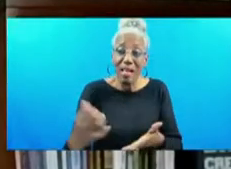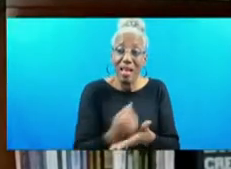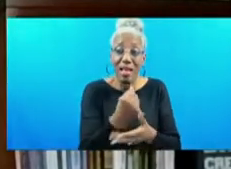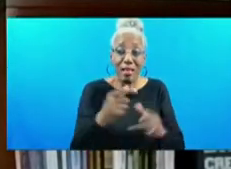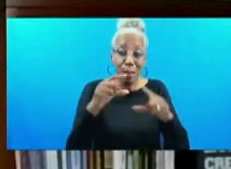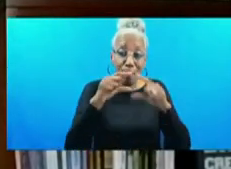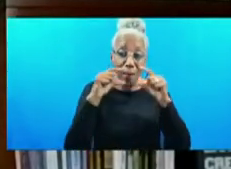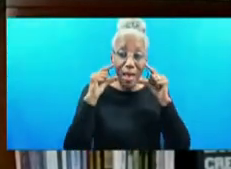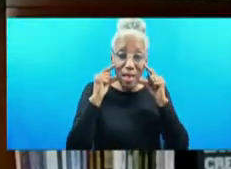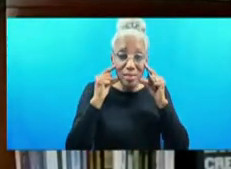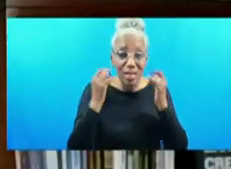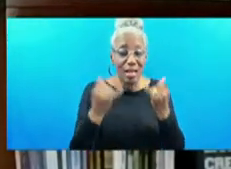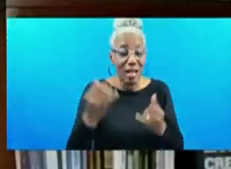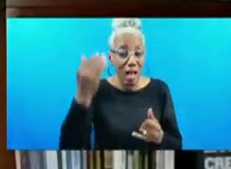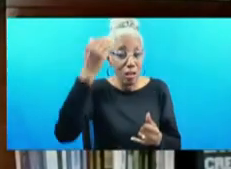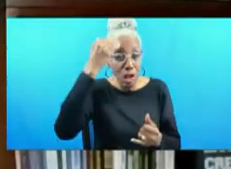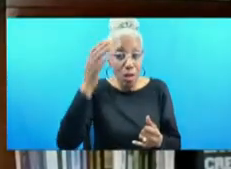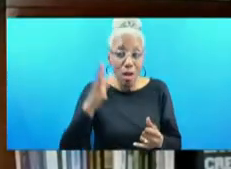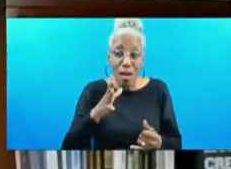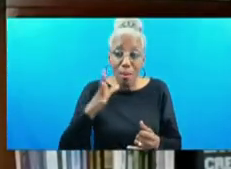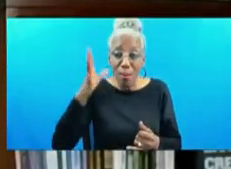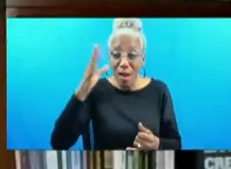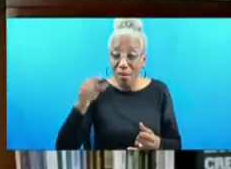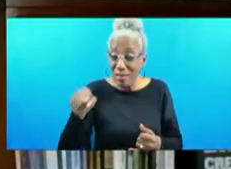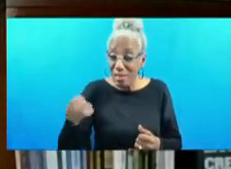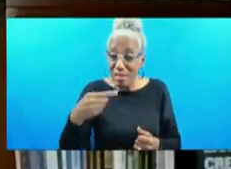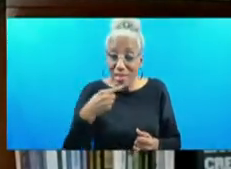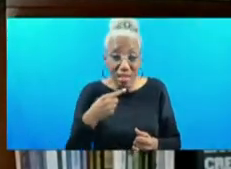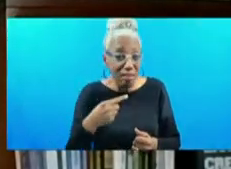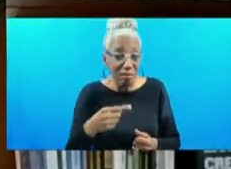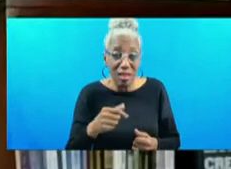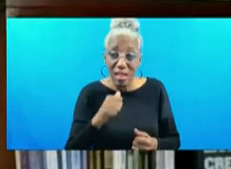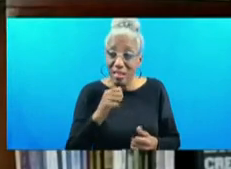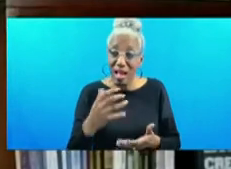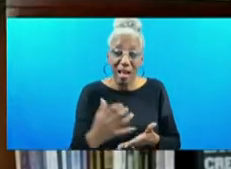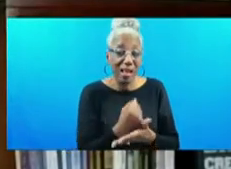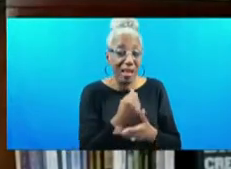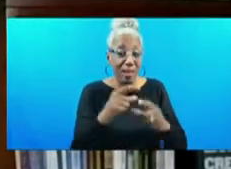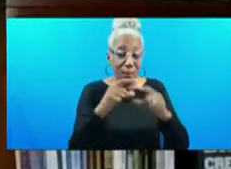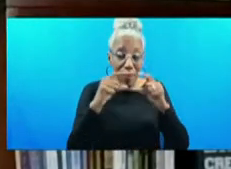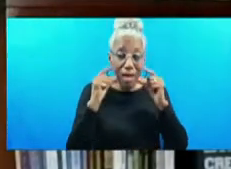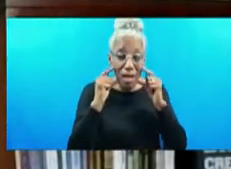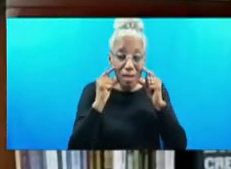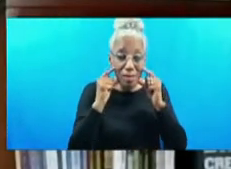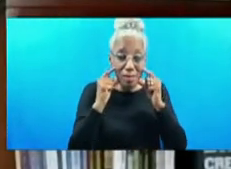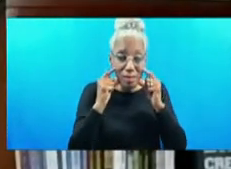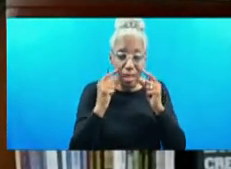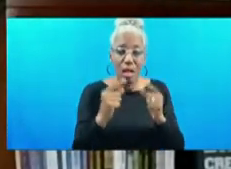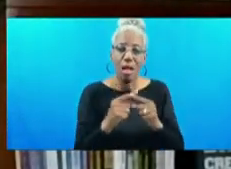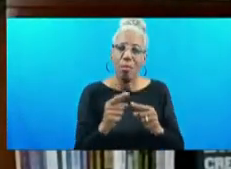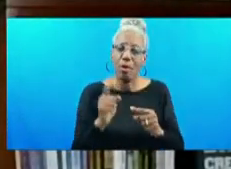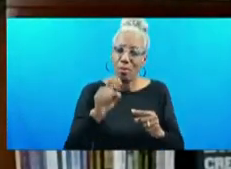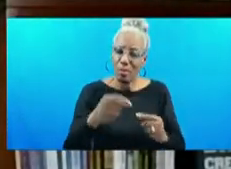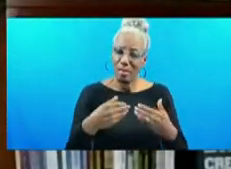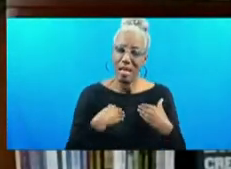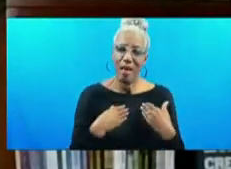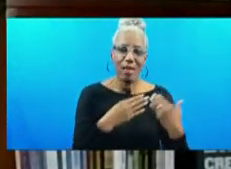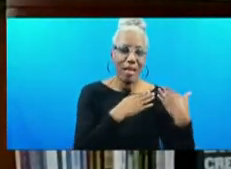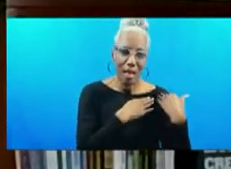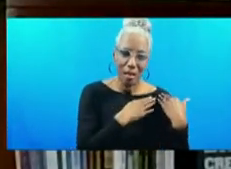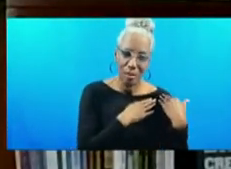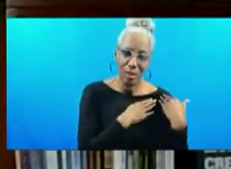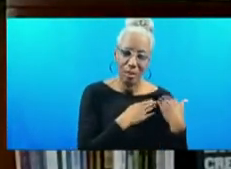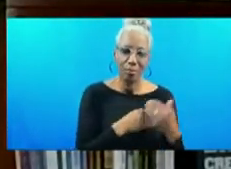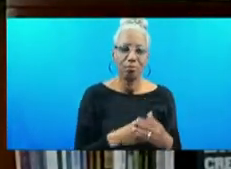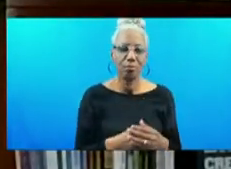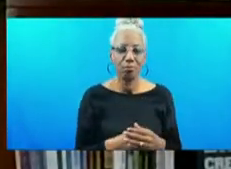it, what are we gonna do about it? Because I'm all about that accountability. We can have the conversation, but we gotta get to what we're gonna do. So yes, I want us to get back together. I